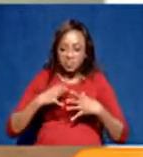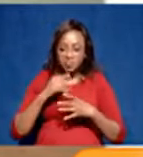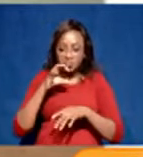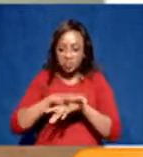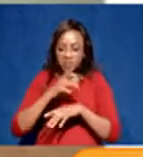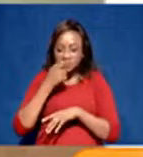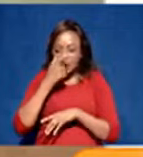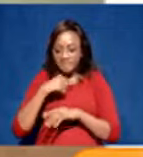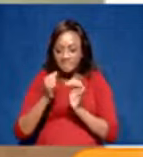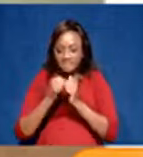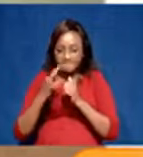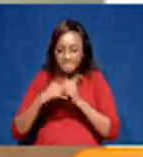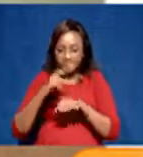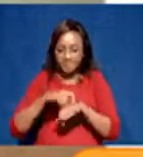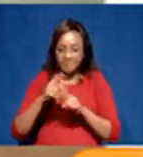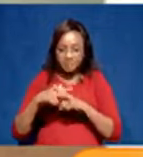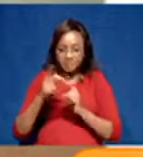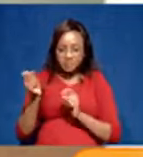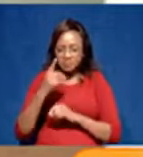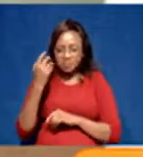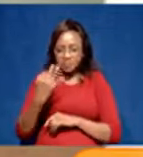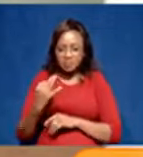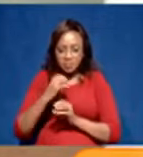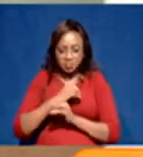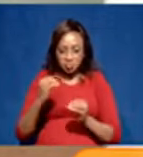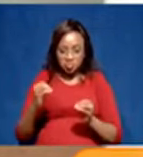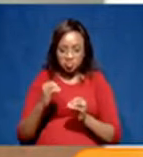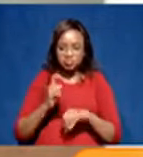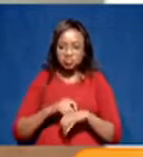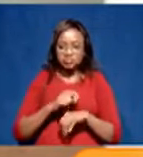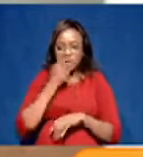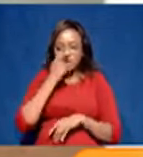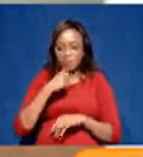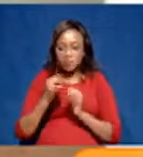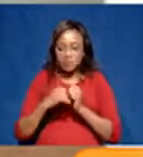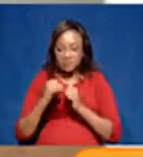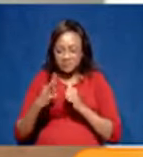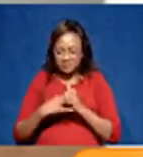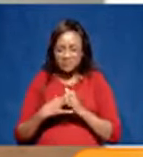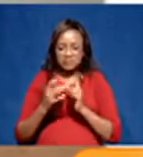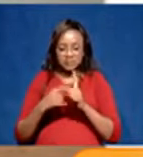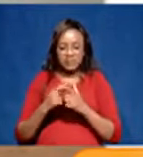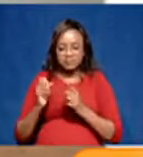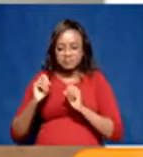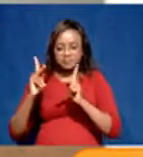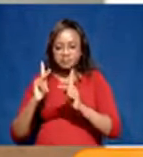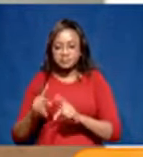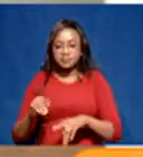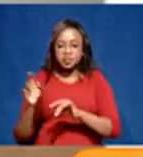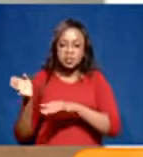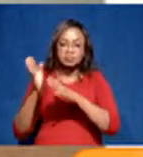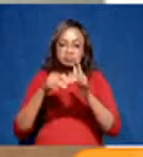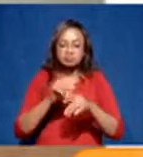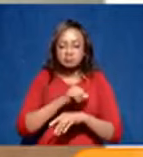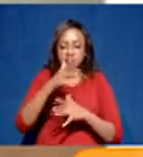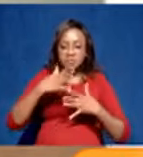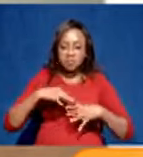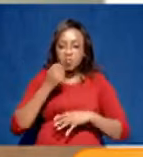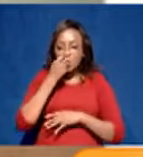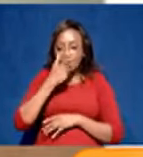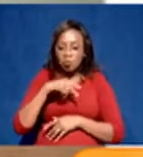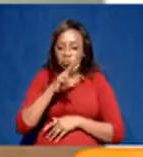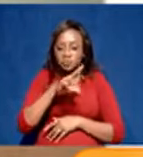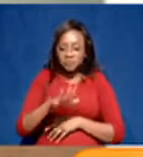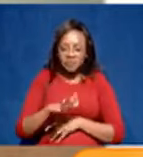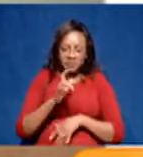March, isn't it? So when they get to 18, we will register them. There are people who are 25 as at when we begin in